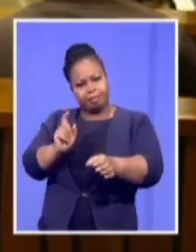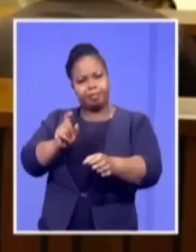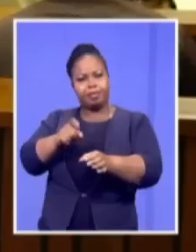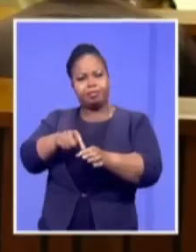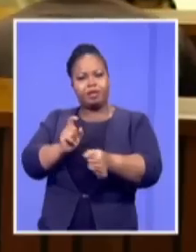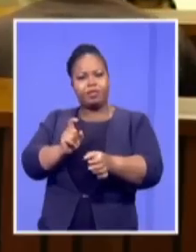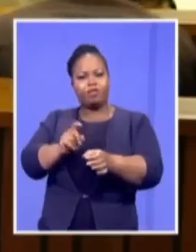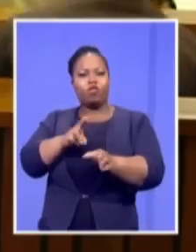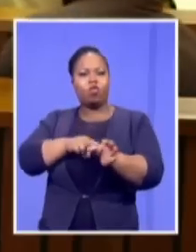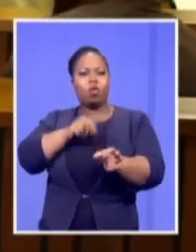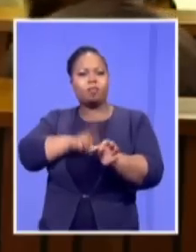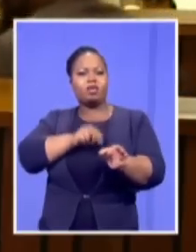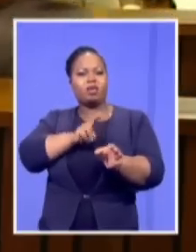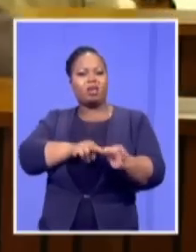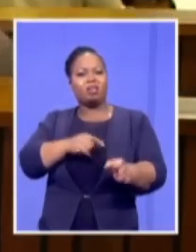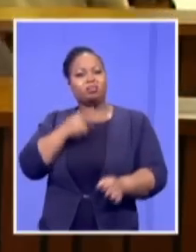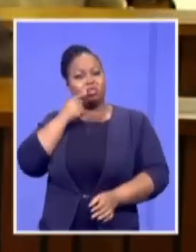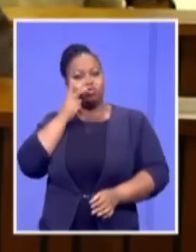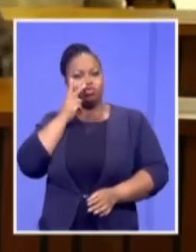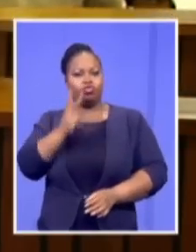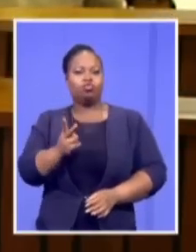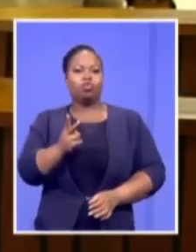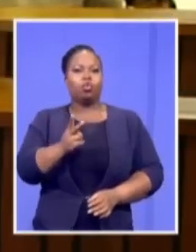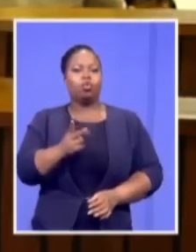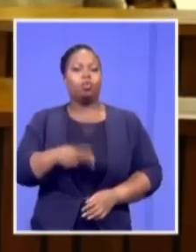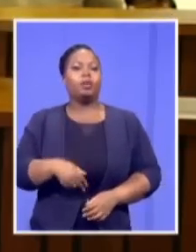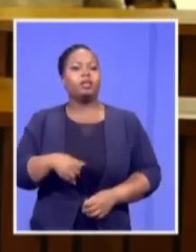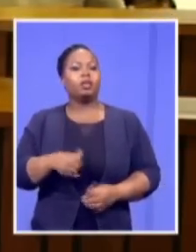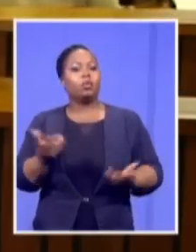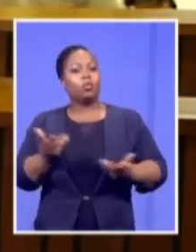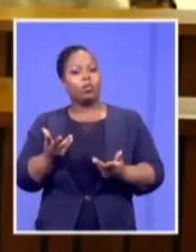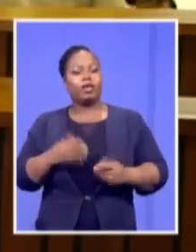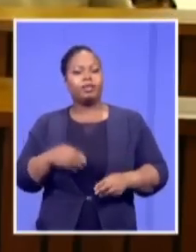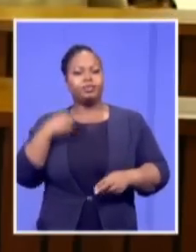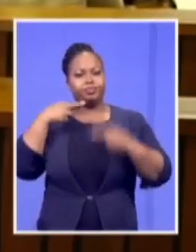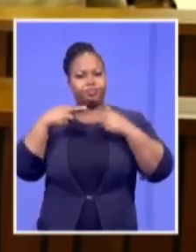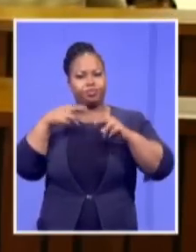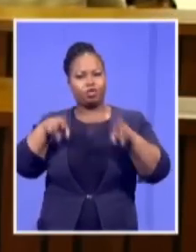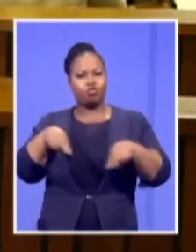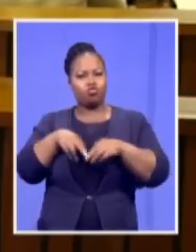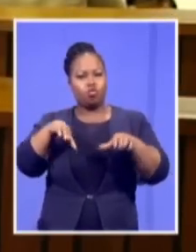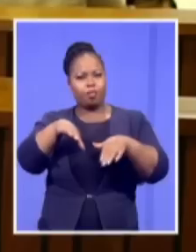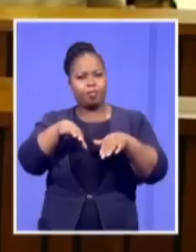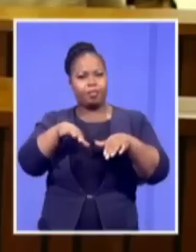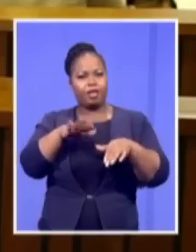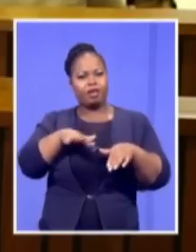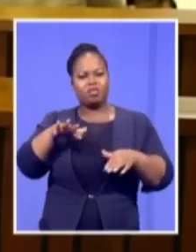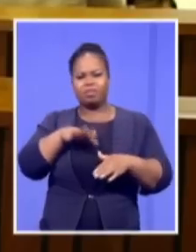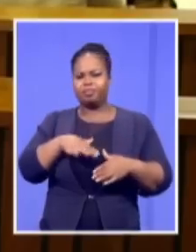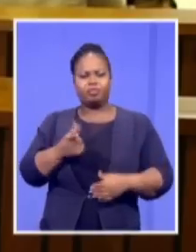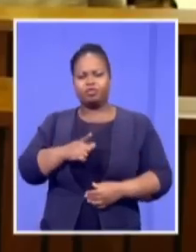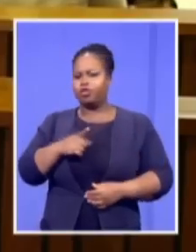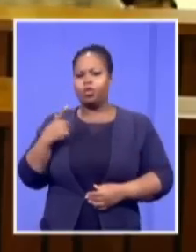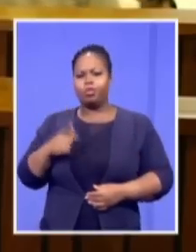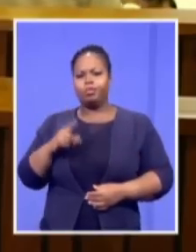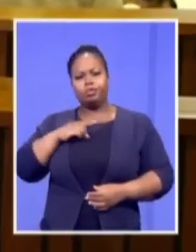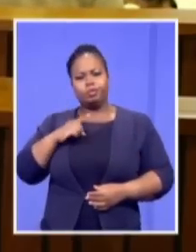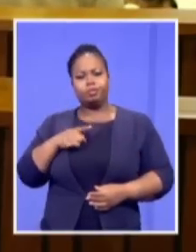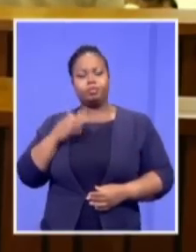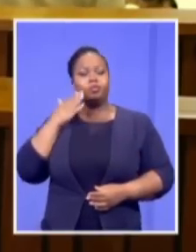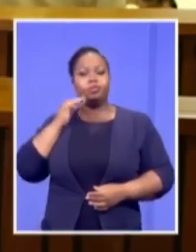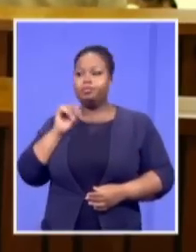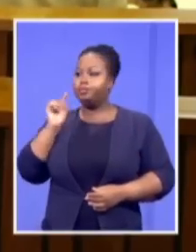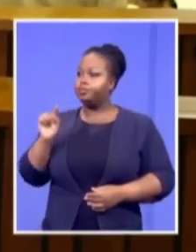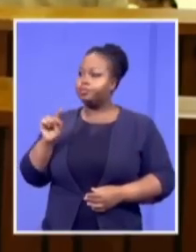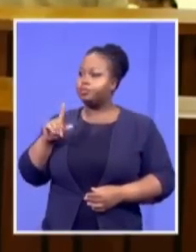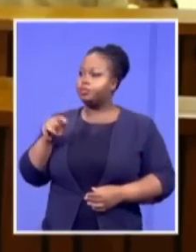current witness, which he says he saw towards the dining room area. He says they didn't stay long because when they asked